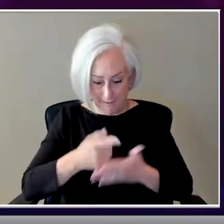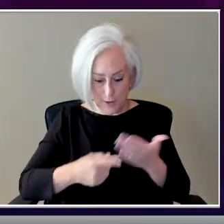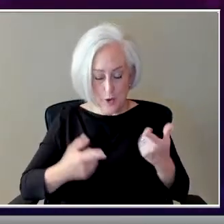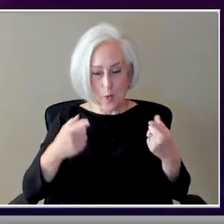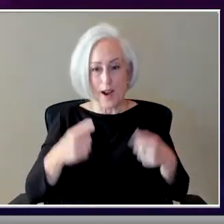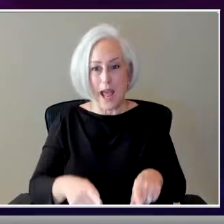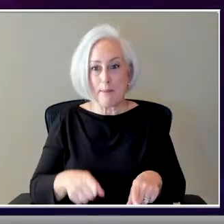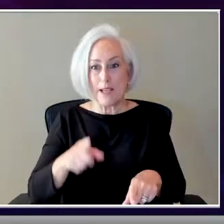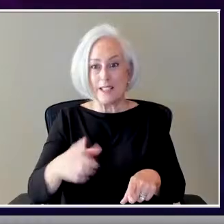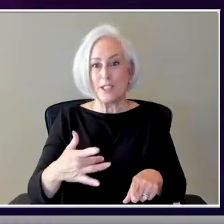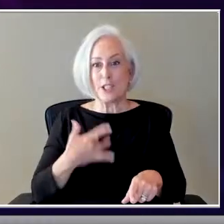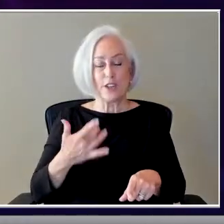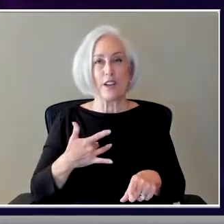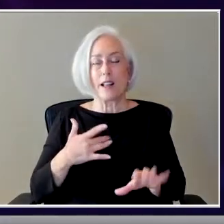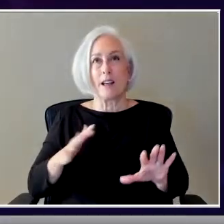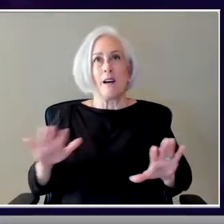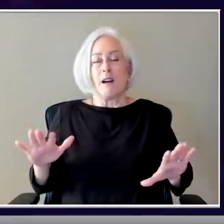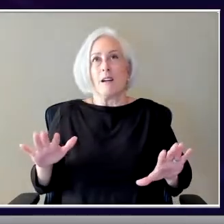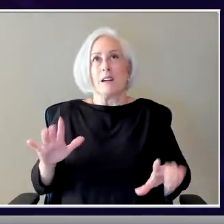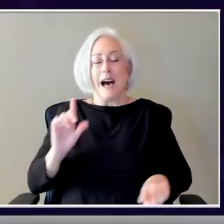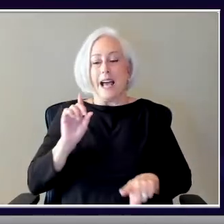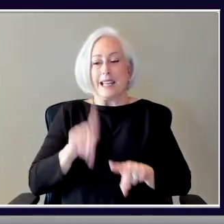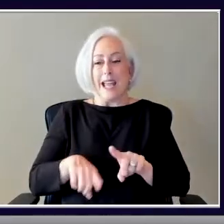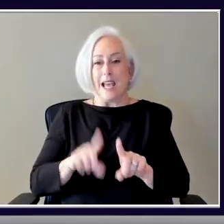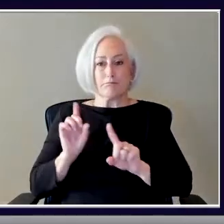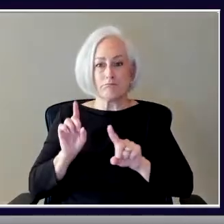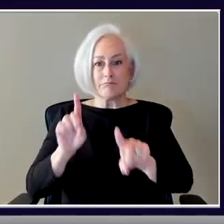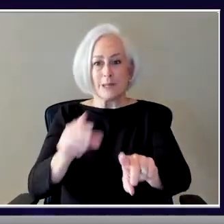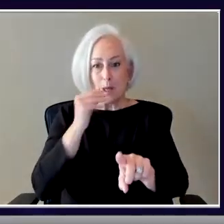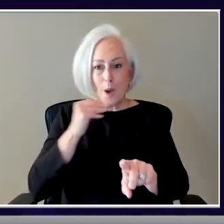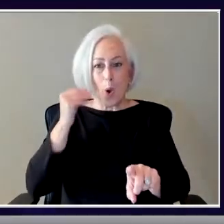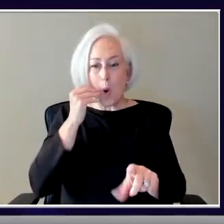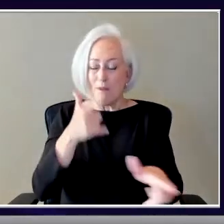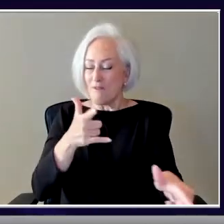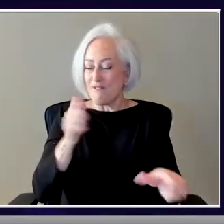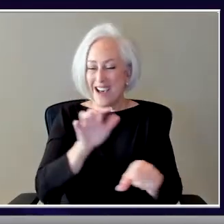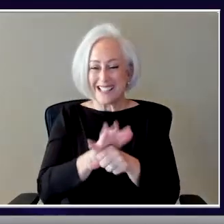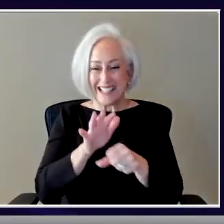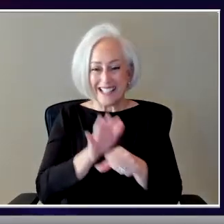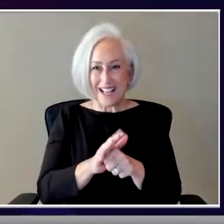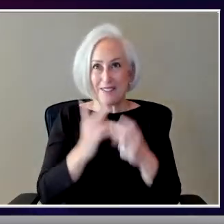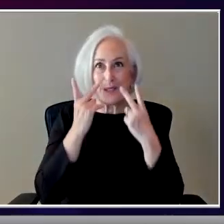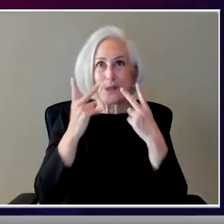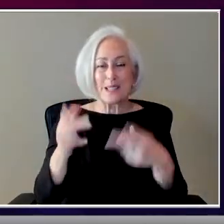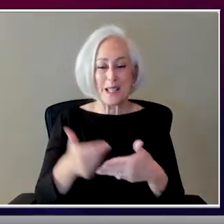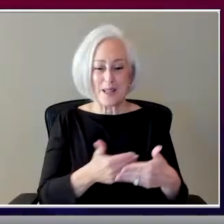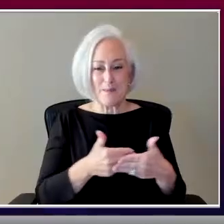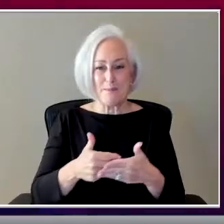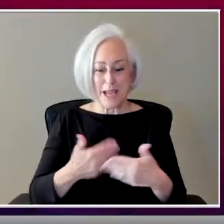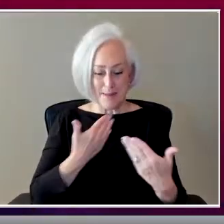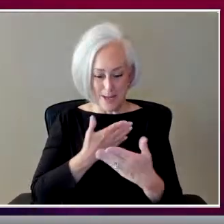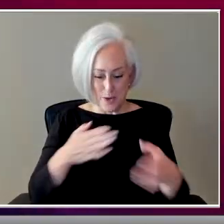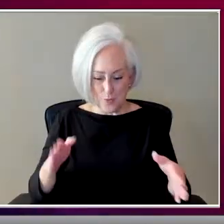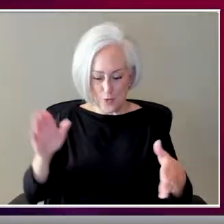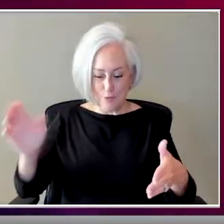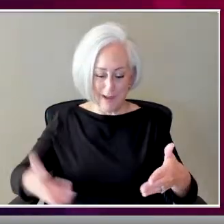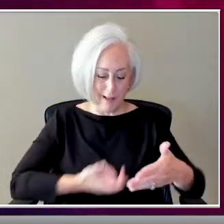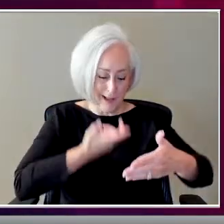get home fast enough to be in that her little baby room with her and put her in a bassinet and be right by your side?